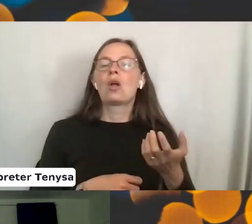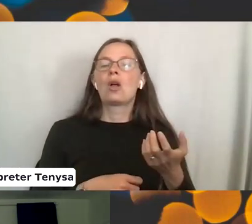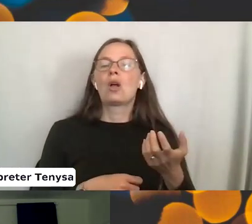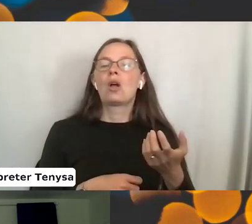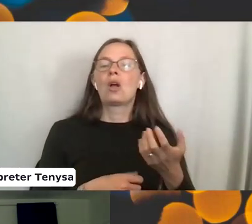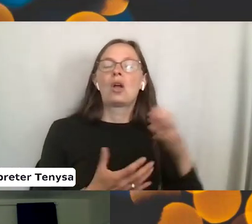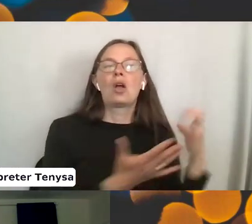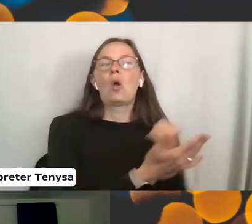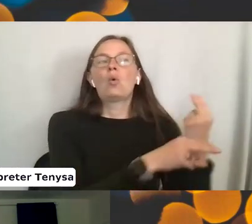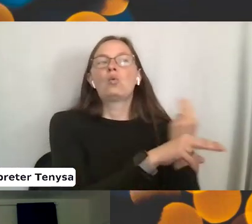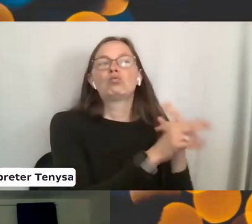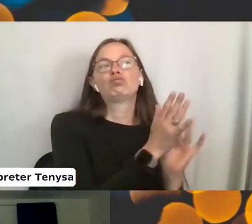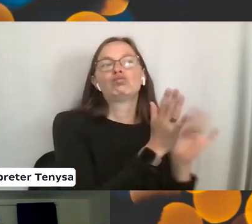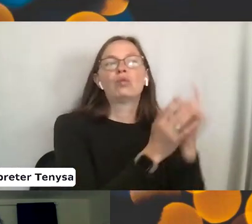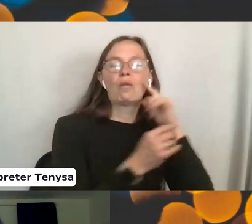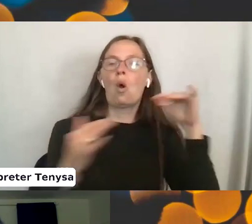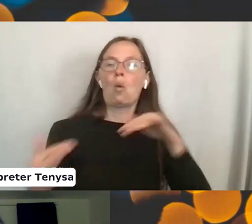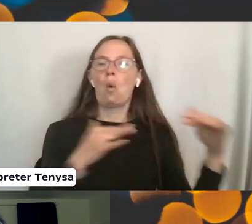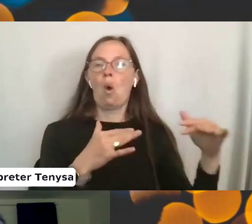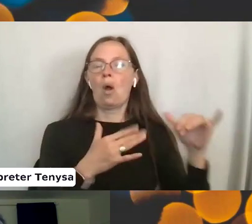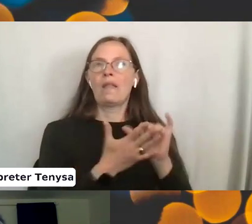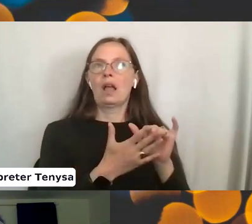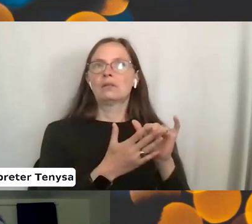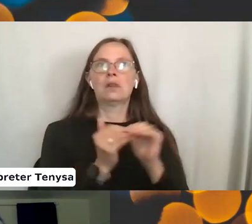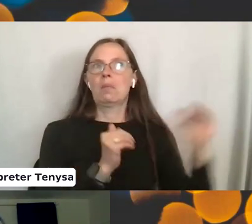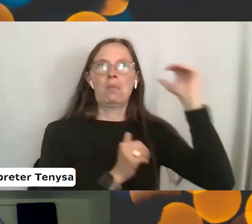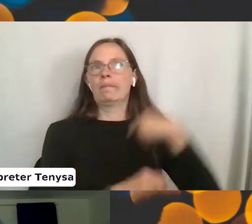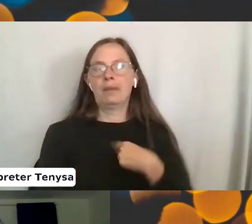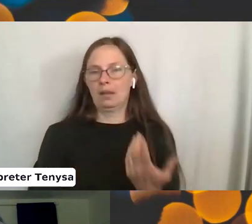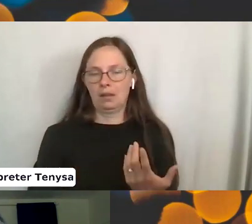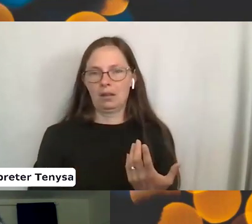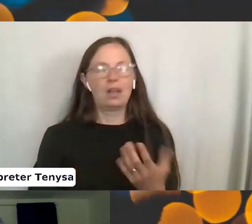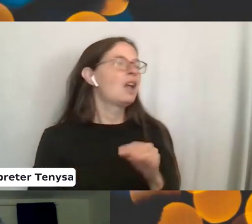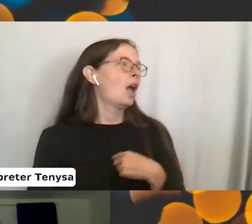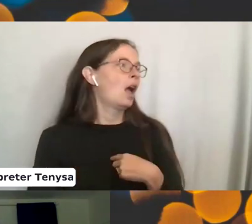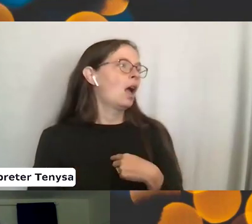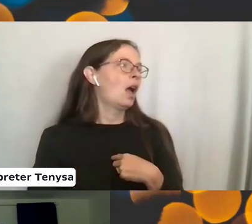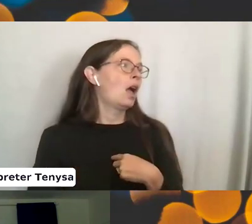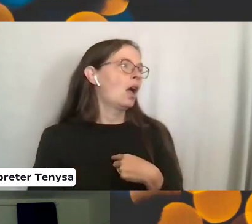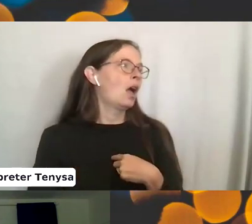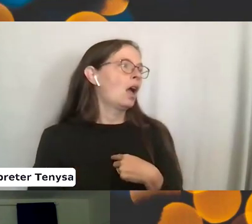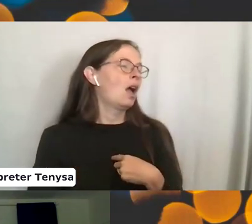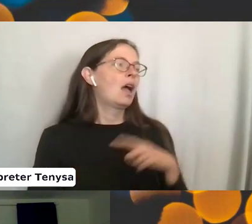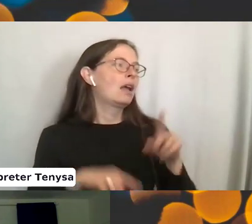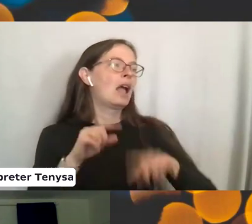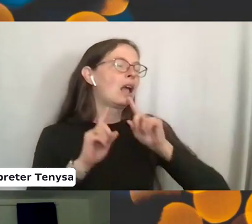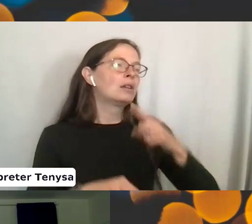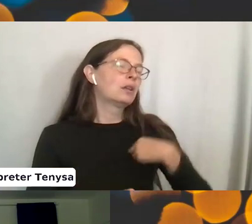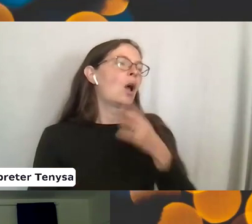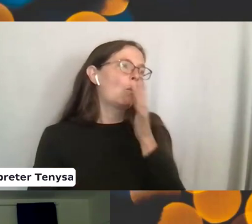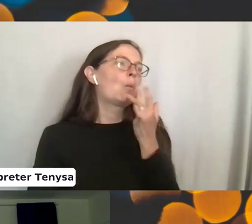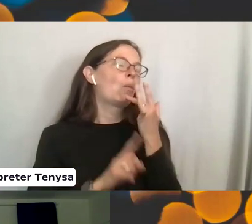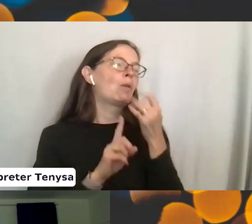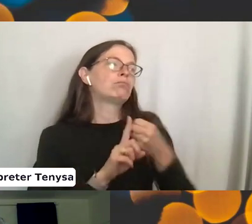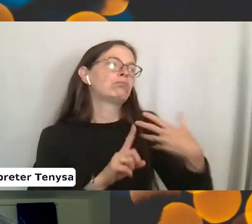my pay grade. And I'm not going to answer it because I would need to extrapolate on the answer. And this is a yes. So